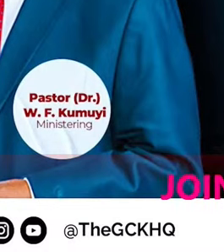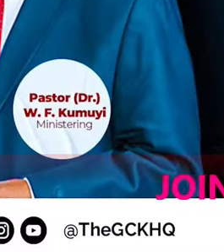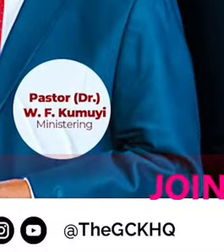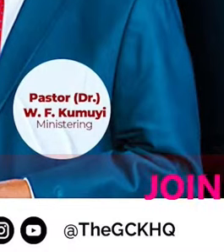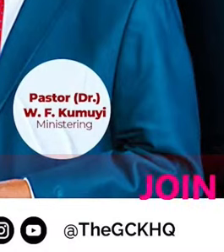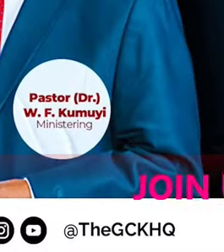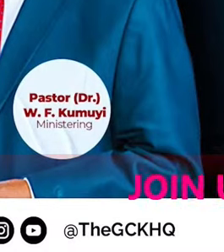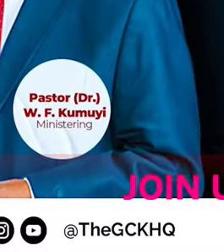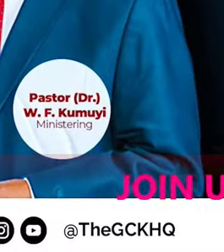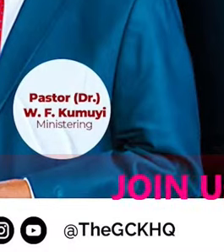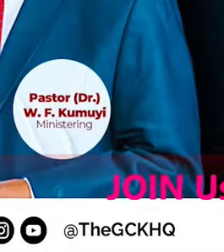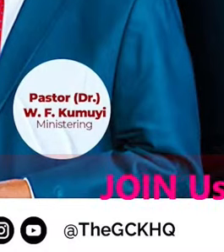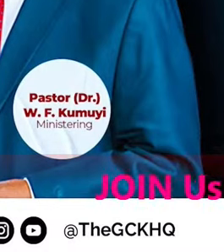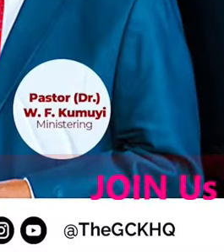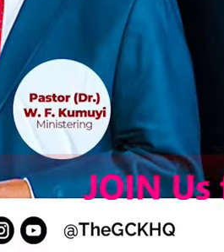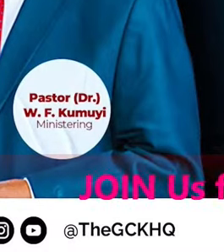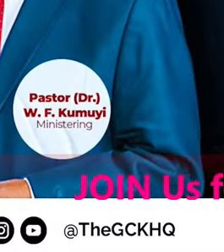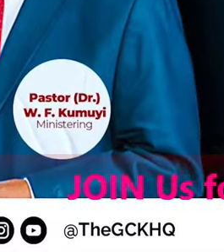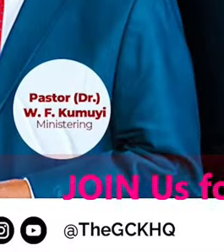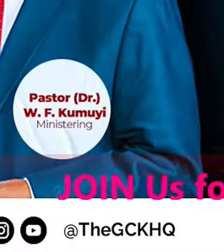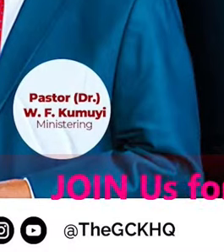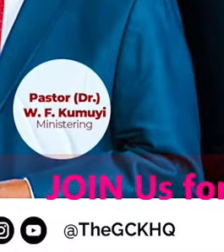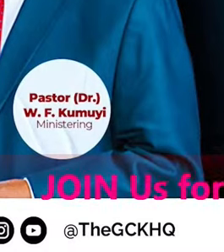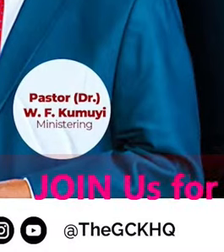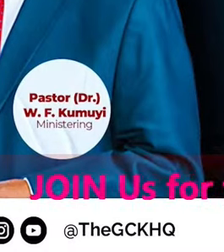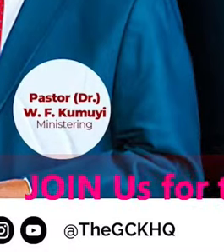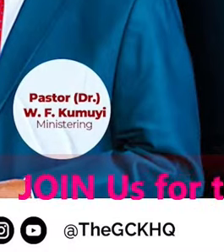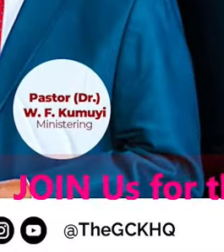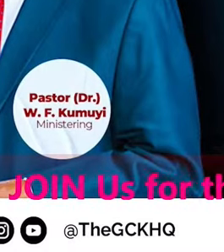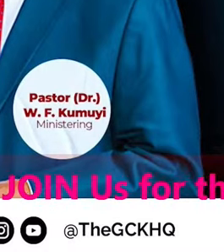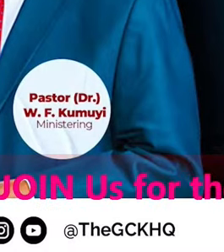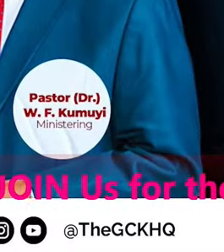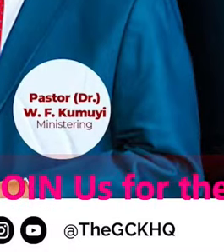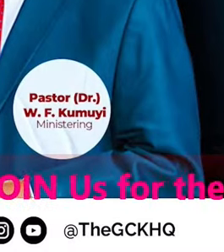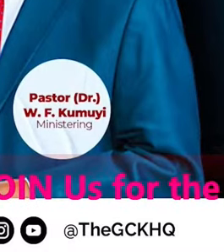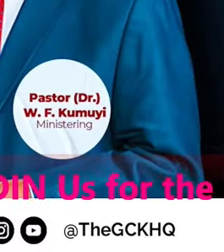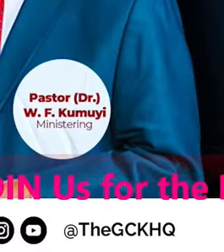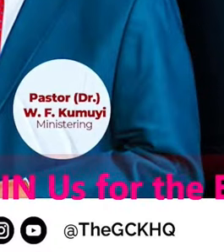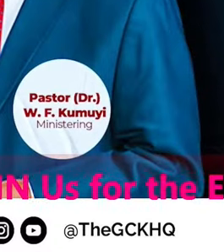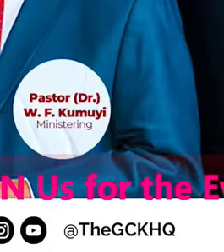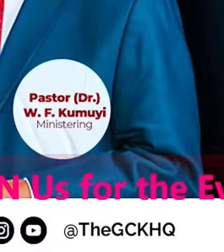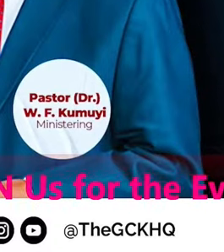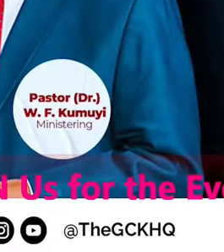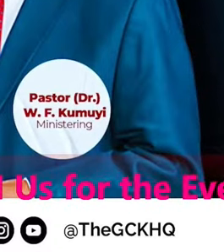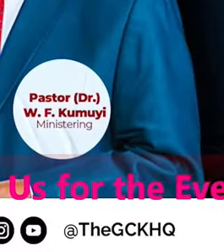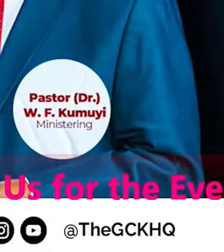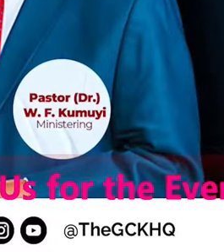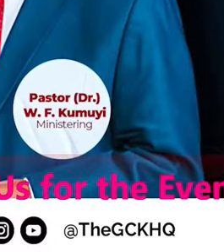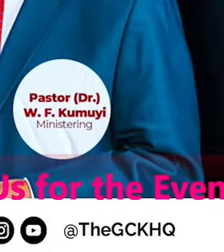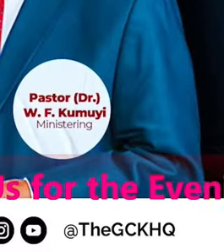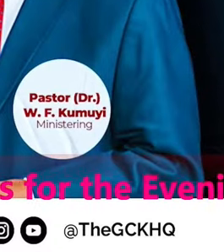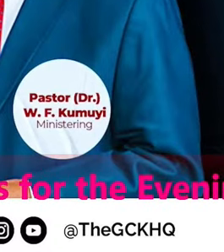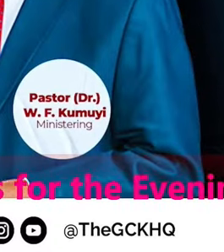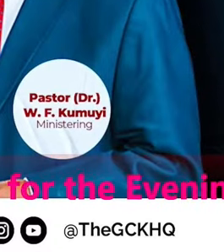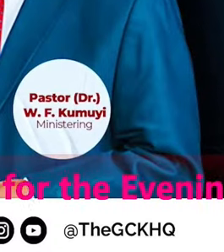all that I want all that I need is in